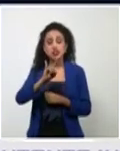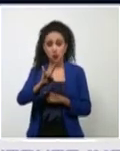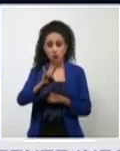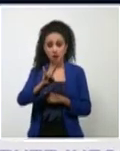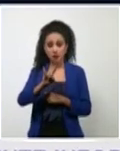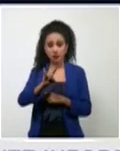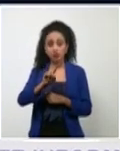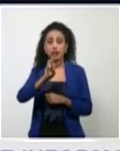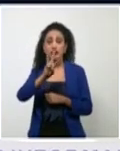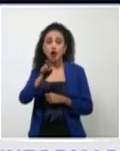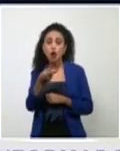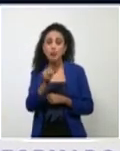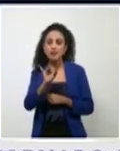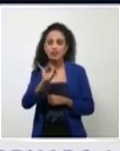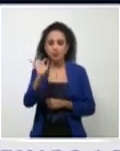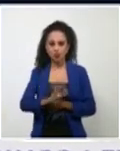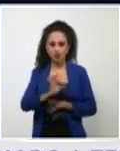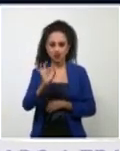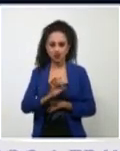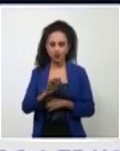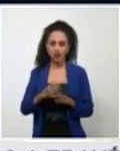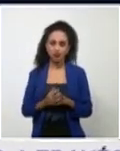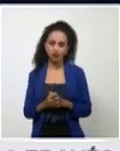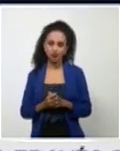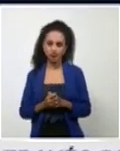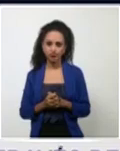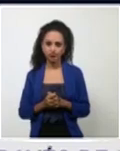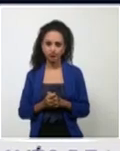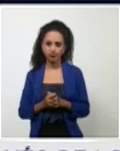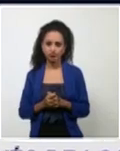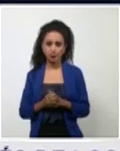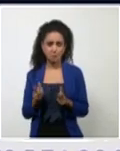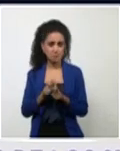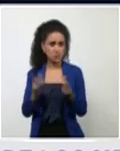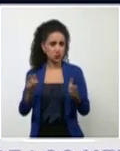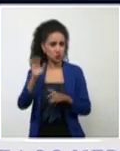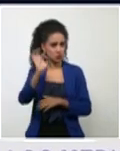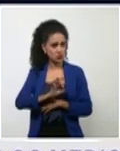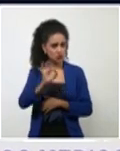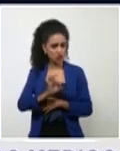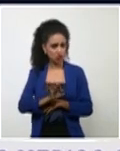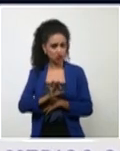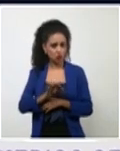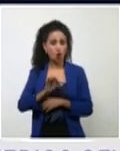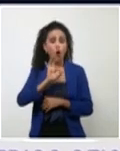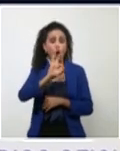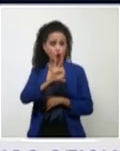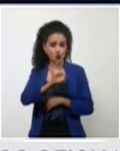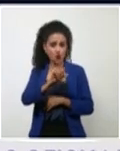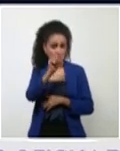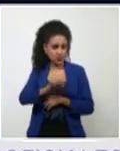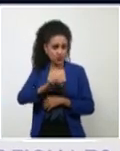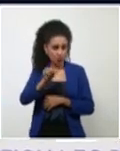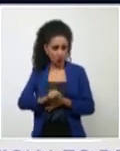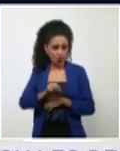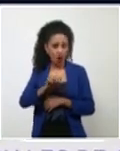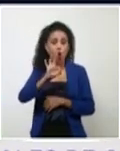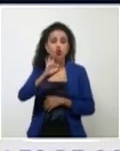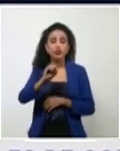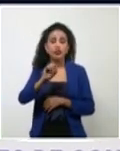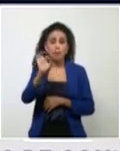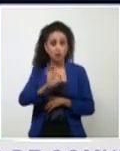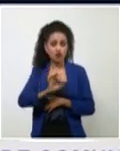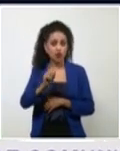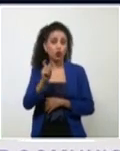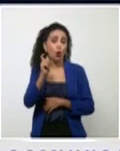cases, 3.7% where the source of infection has not been established. The highest percentage of the cases, 8,